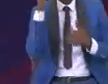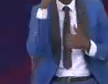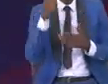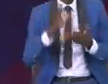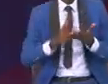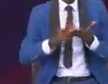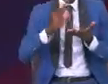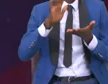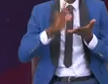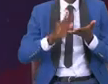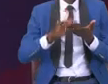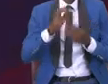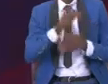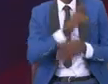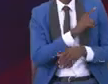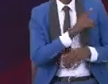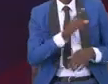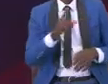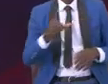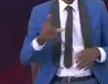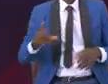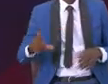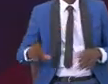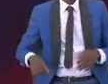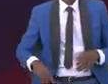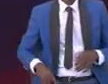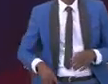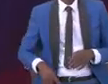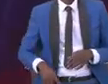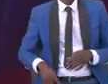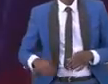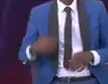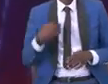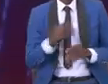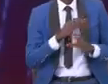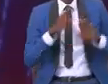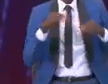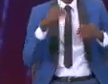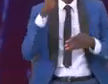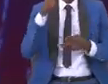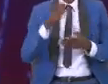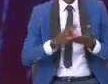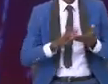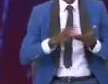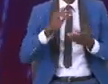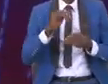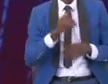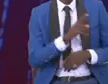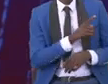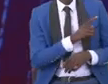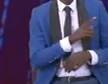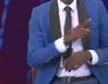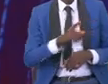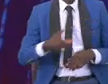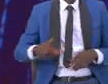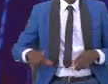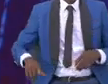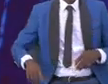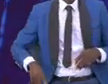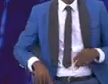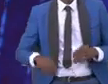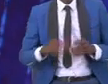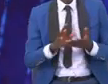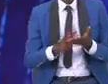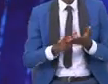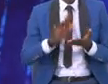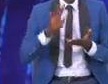Lord. Yeah, we give you glory, Lord. Yes, we do. Glory, glory, Lord.